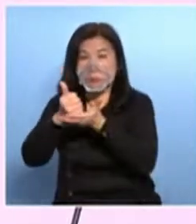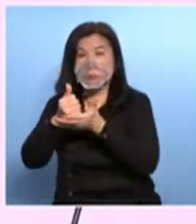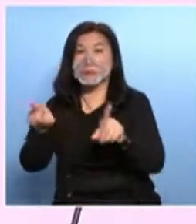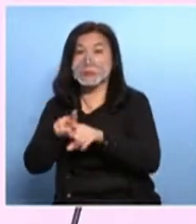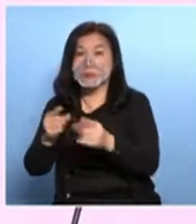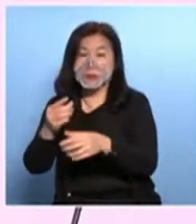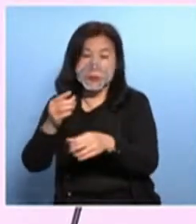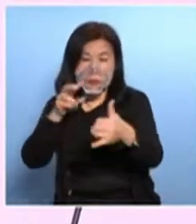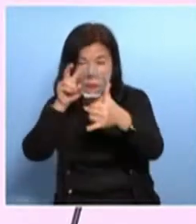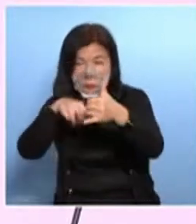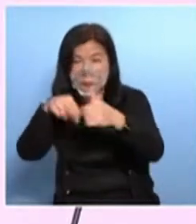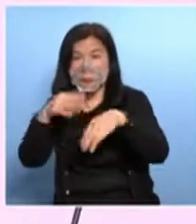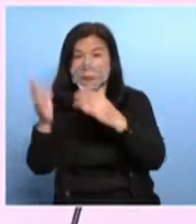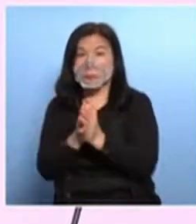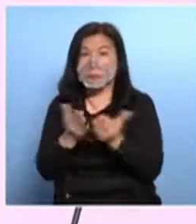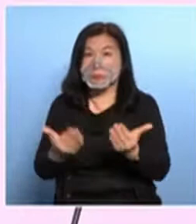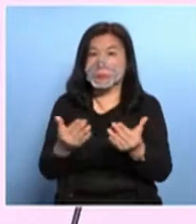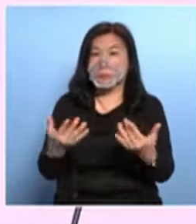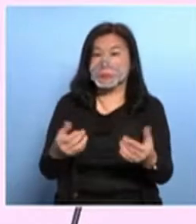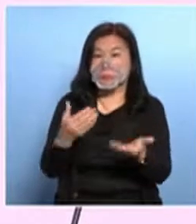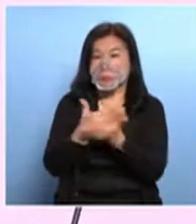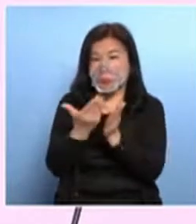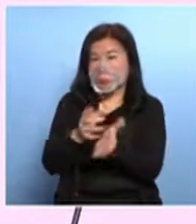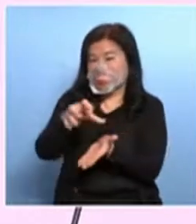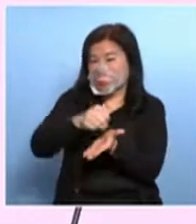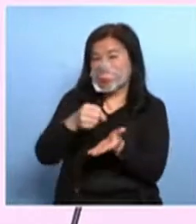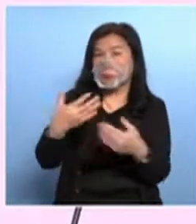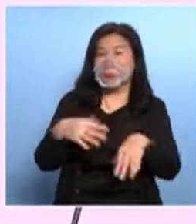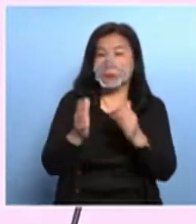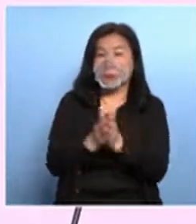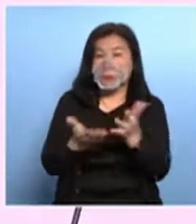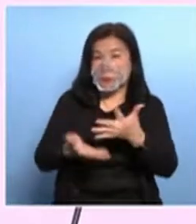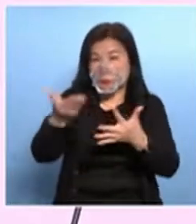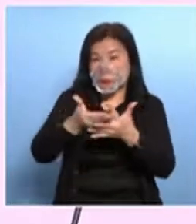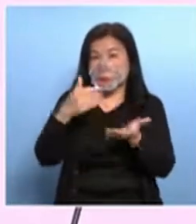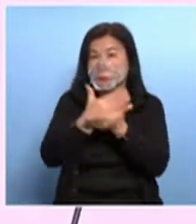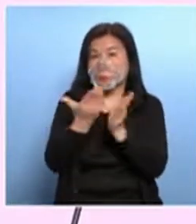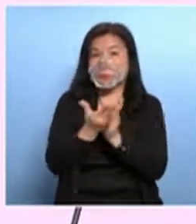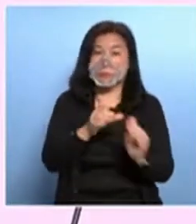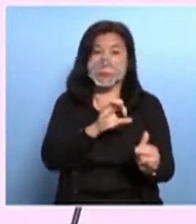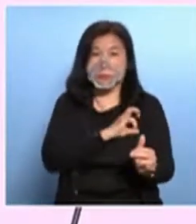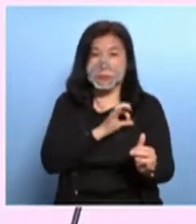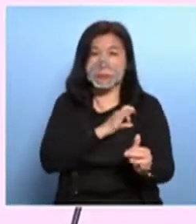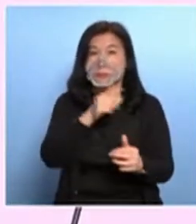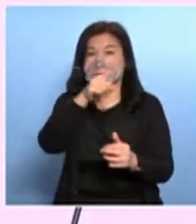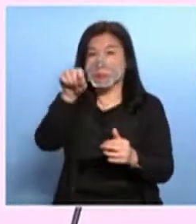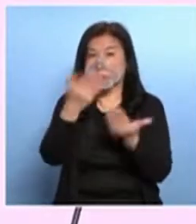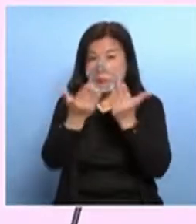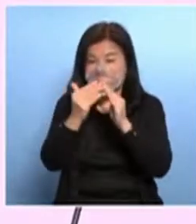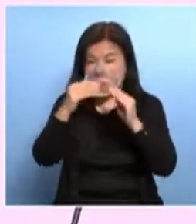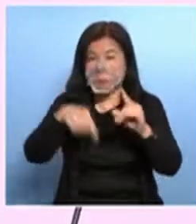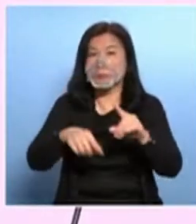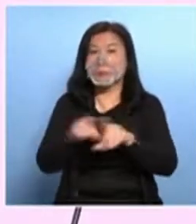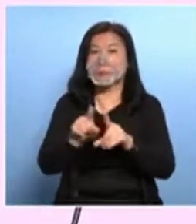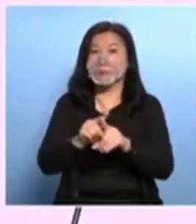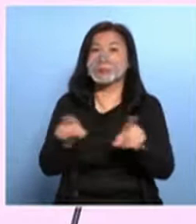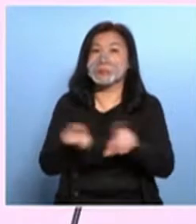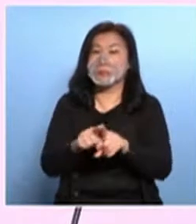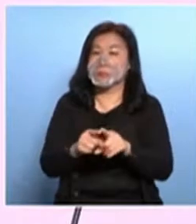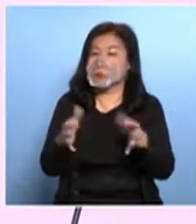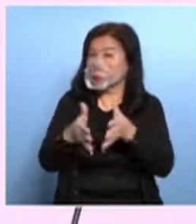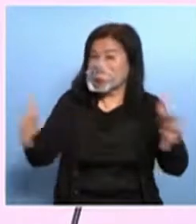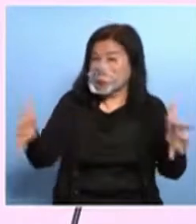talents, clinical trials, and data application, with the aim of enabling institutions, including universities, to enhance